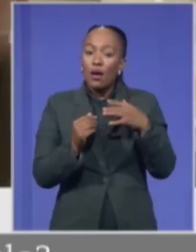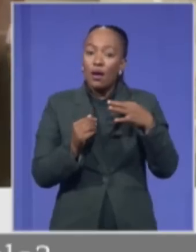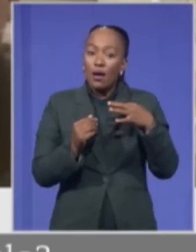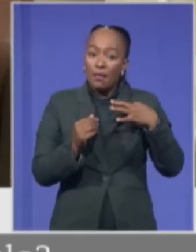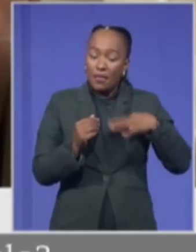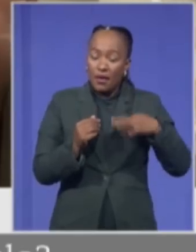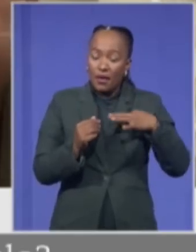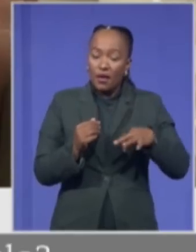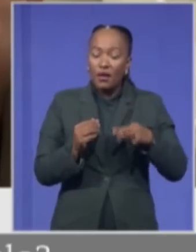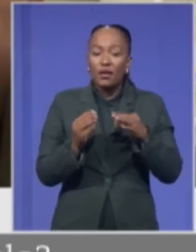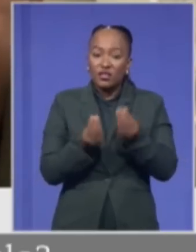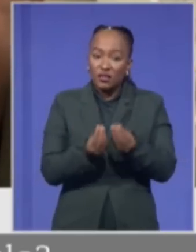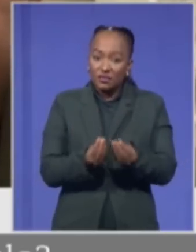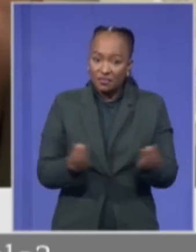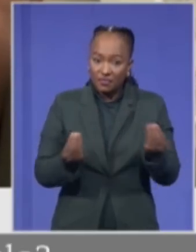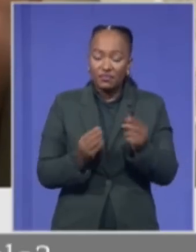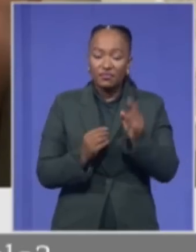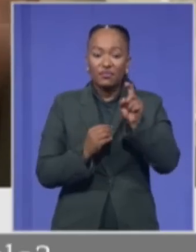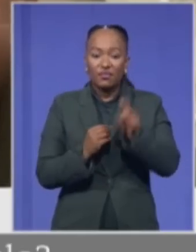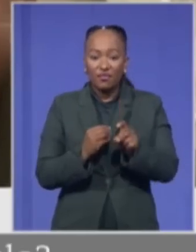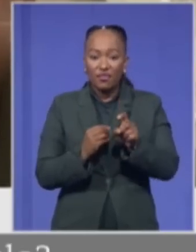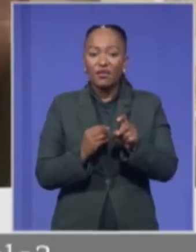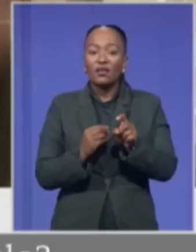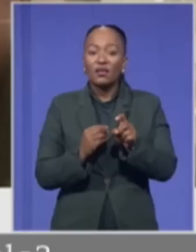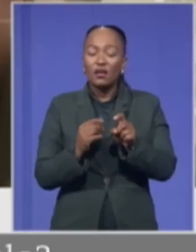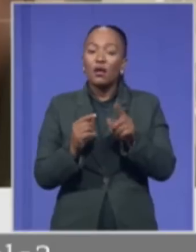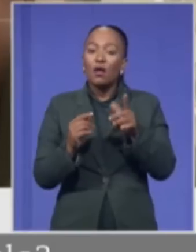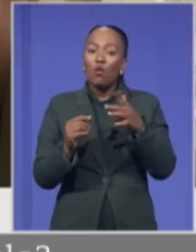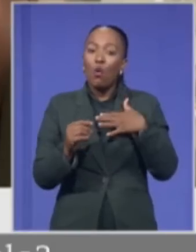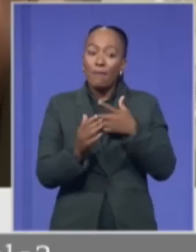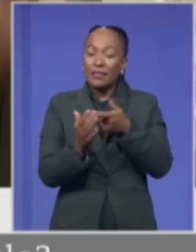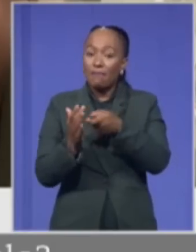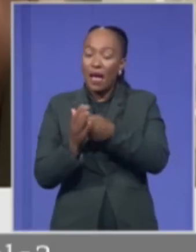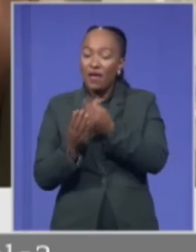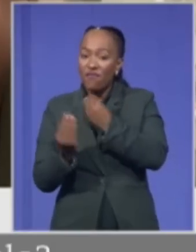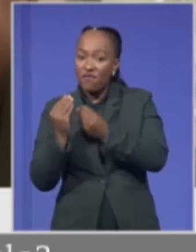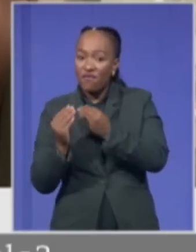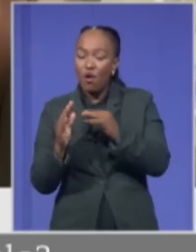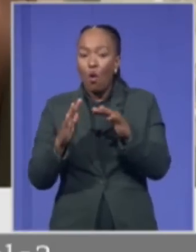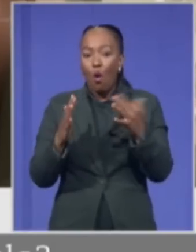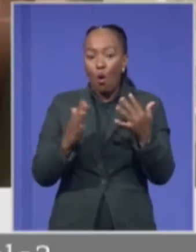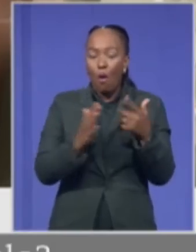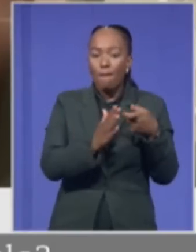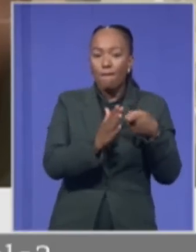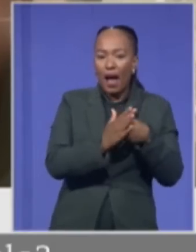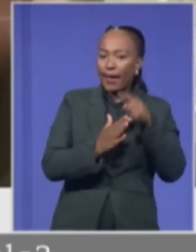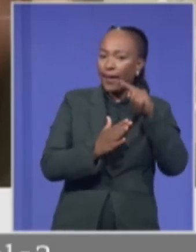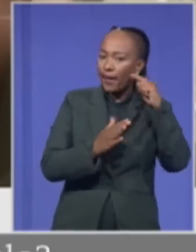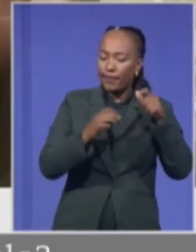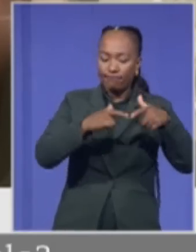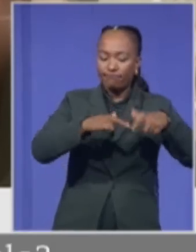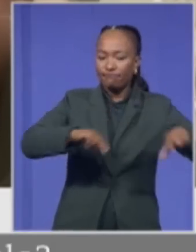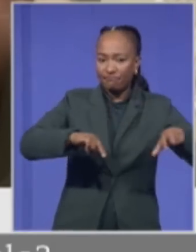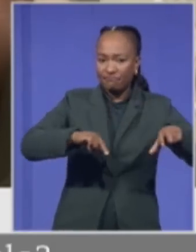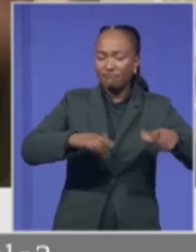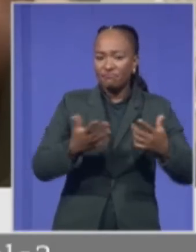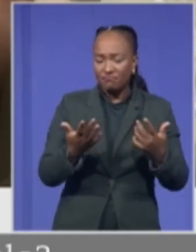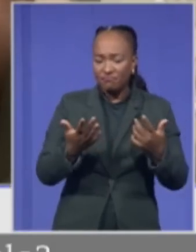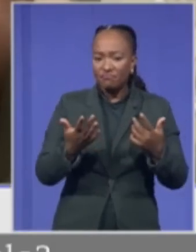ona a tlameha hore a nke qeto pakeng tsa go beya papa tafoleng kapa go reka di-sanitary towel kapa di tsona diphetse ha di